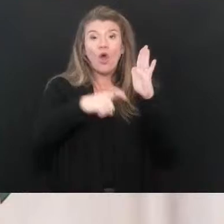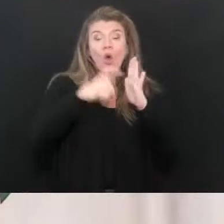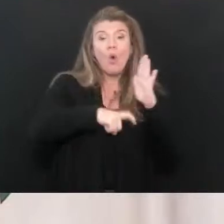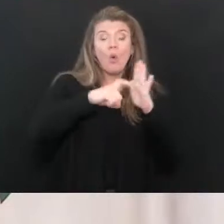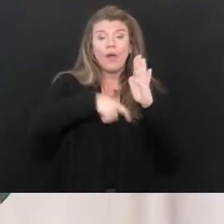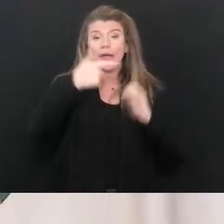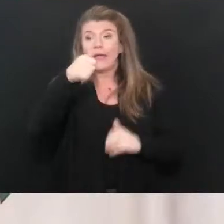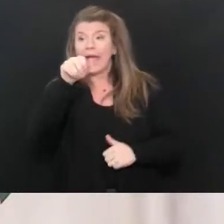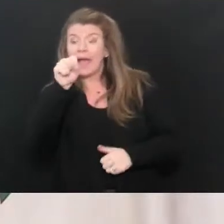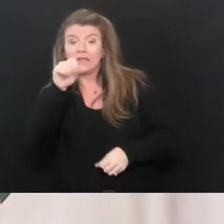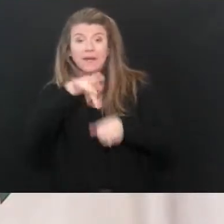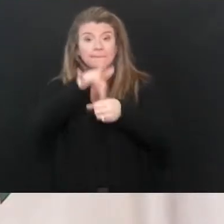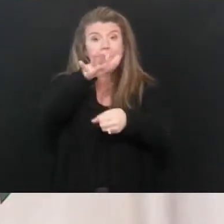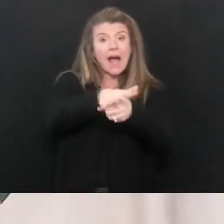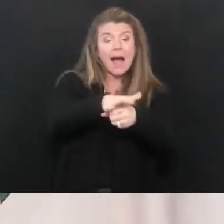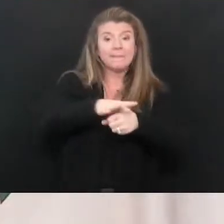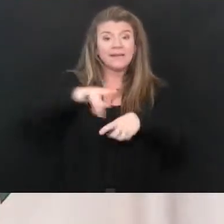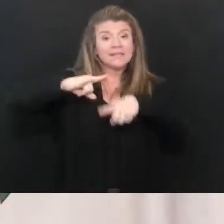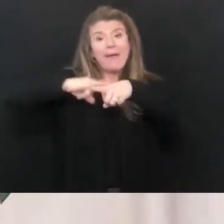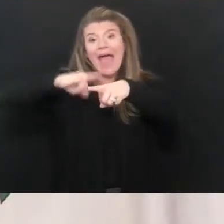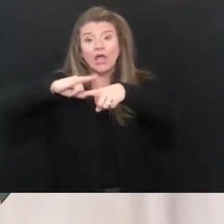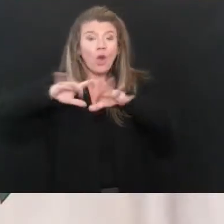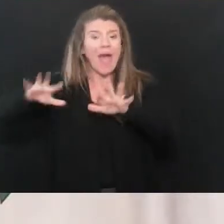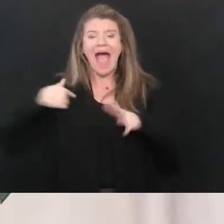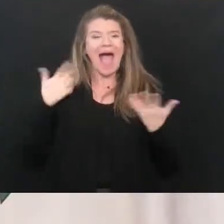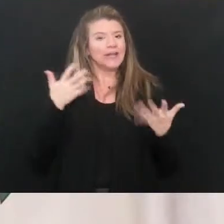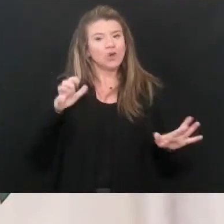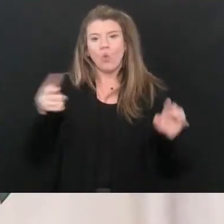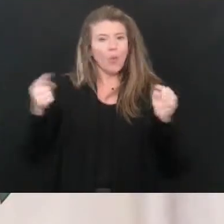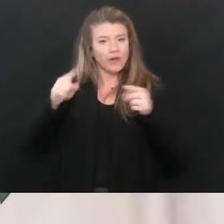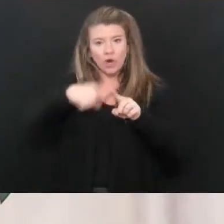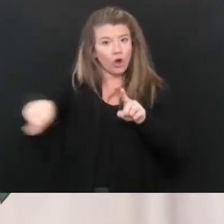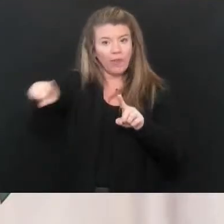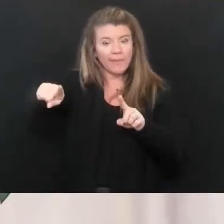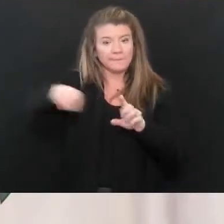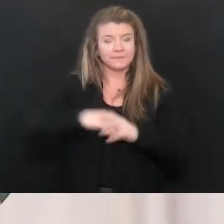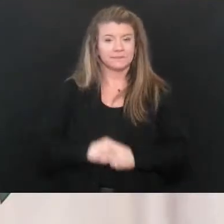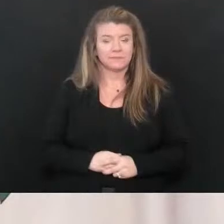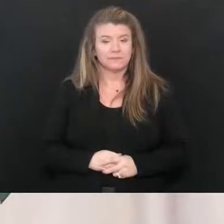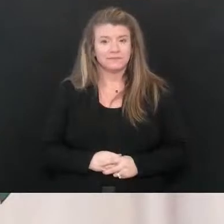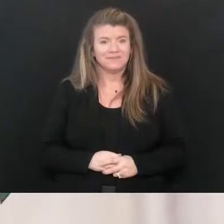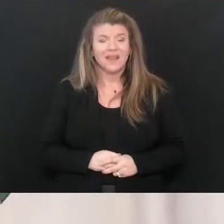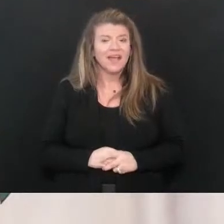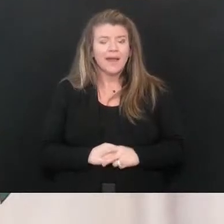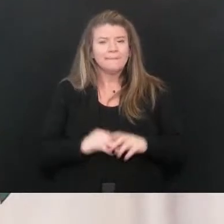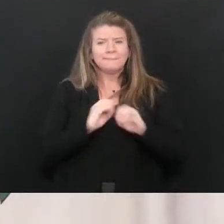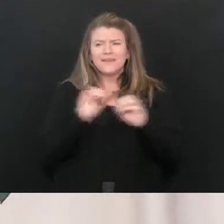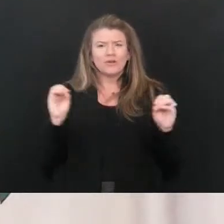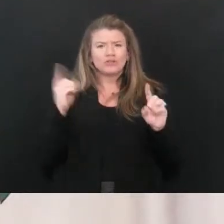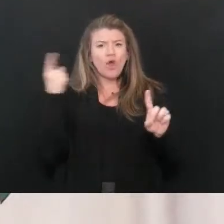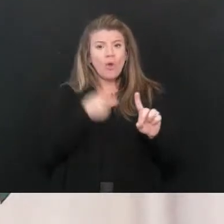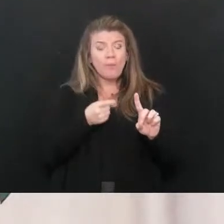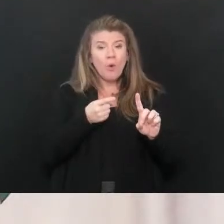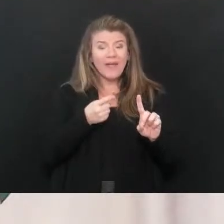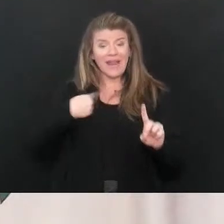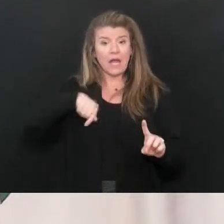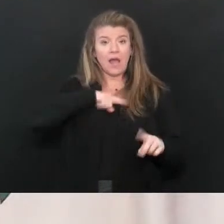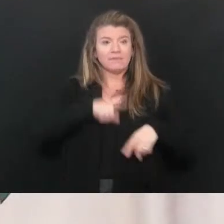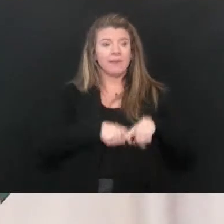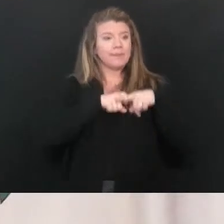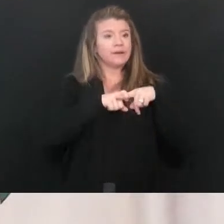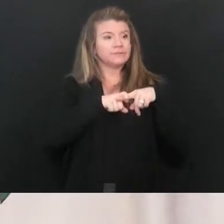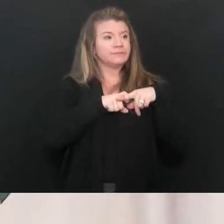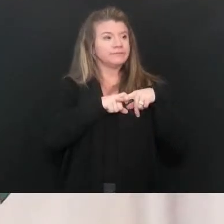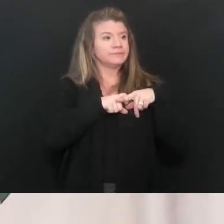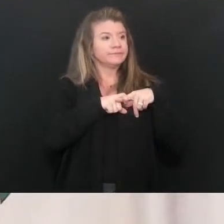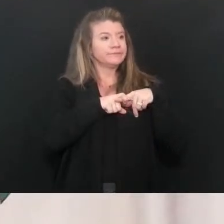gas industry. No way, no way, no way. But there's no point in us being hogs either.